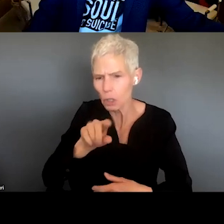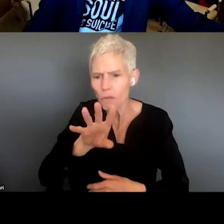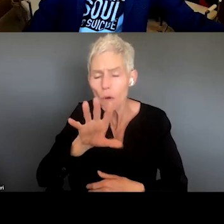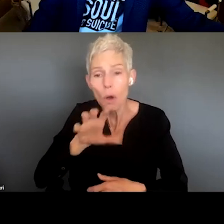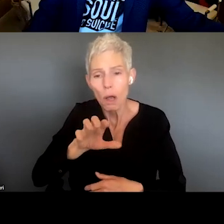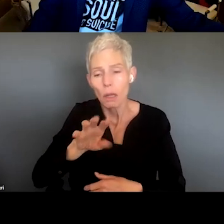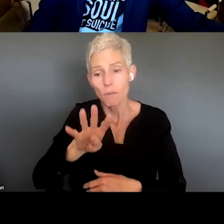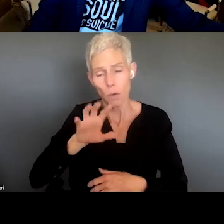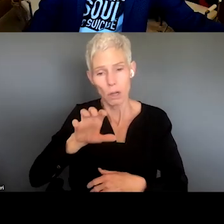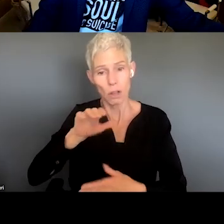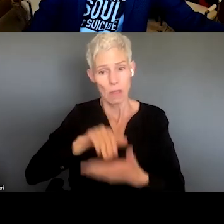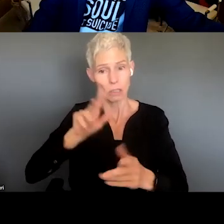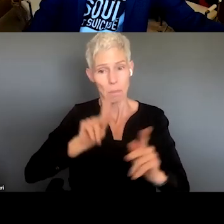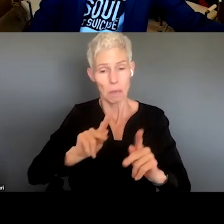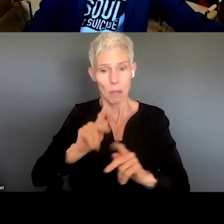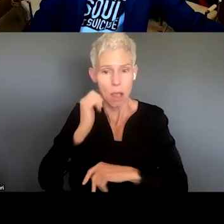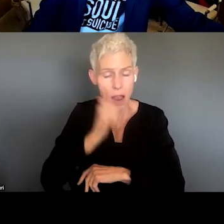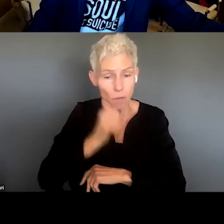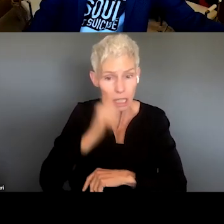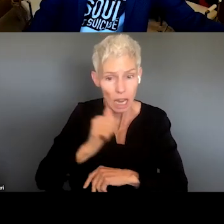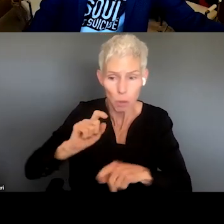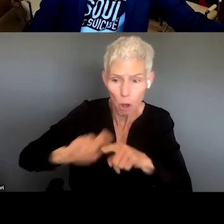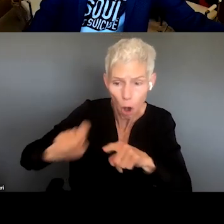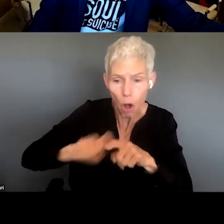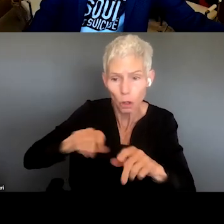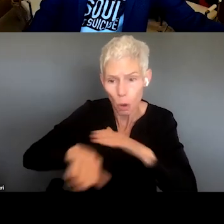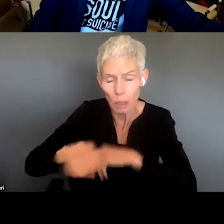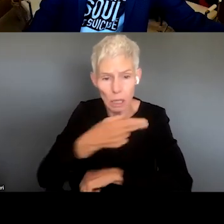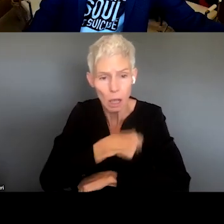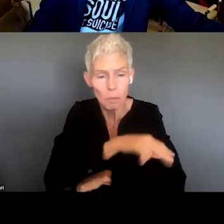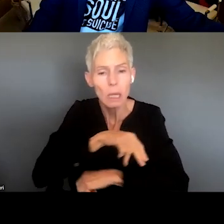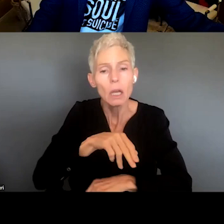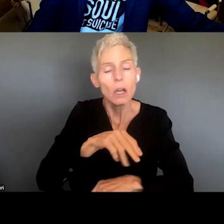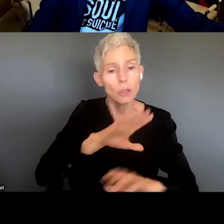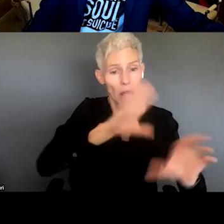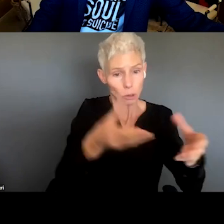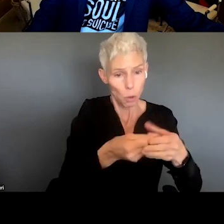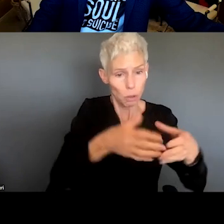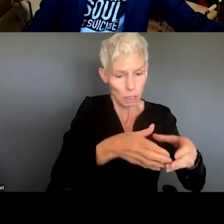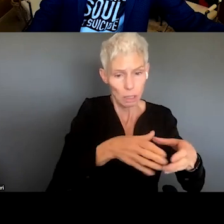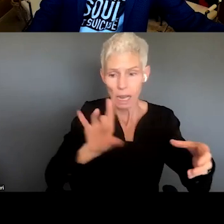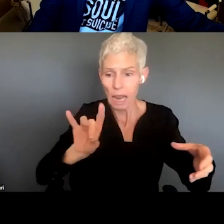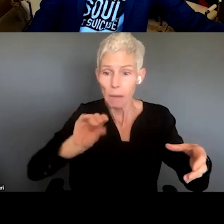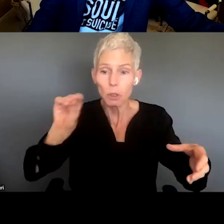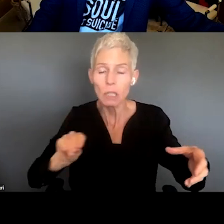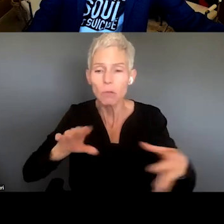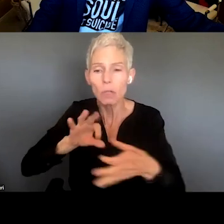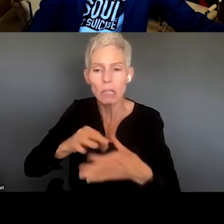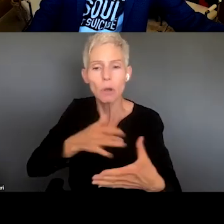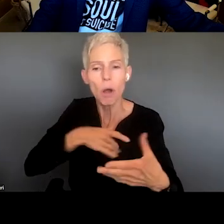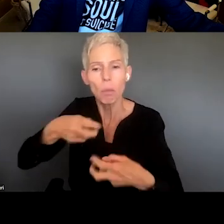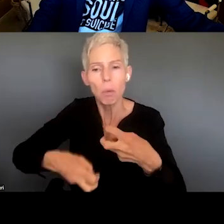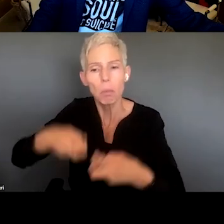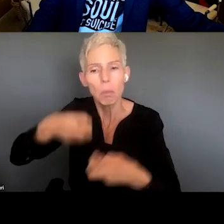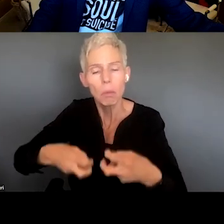a day for all causes. About 8% of those a day are related to heart disease. So the answer, if